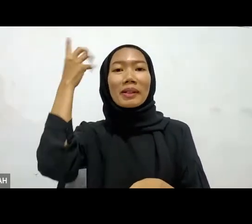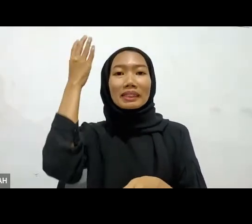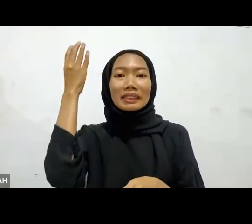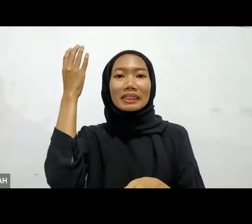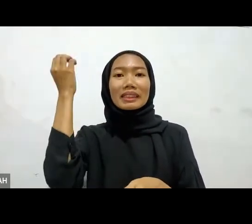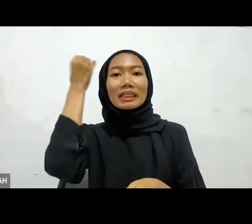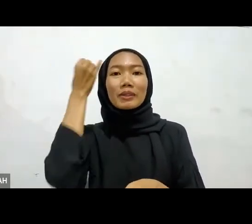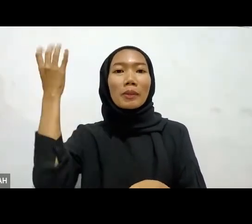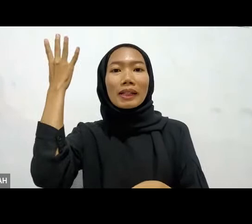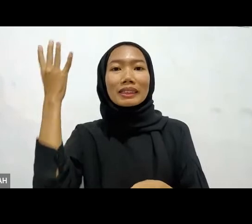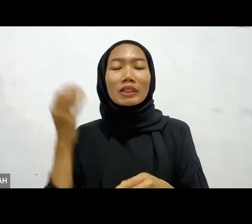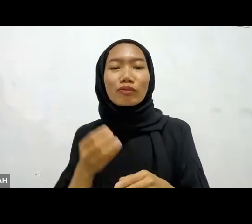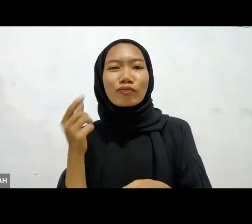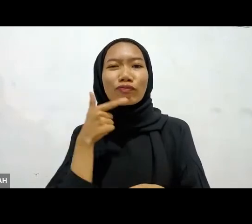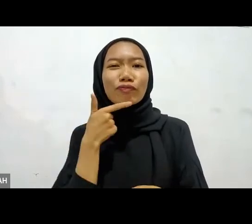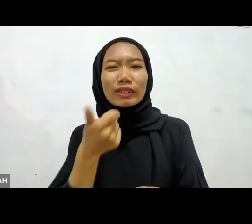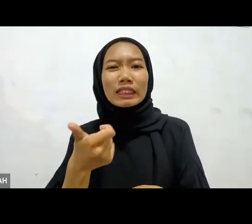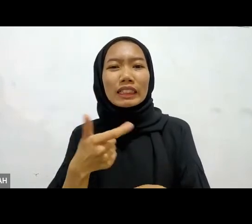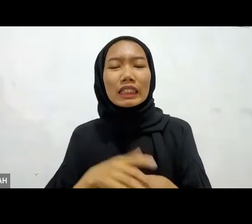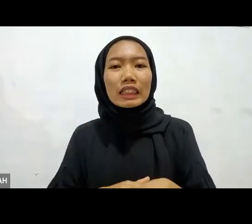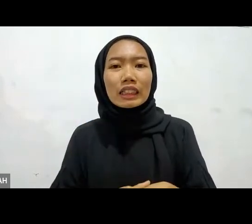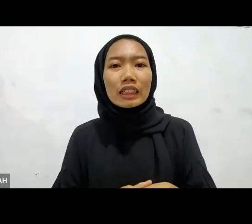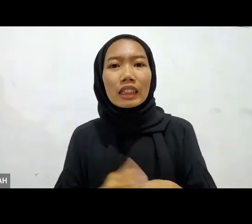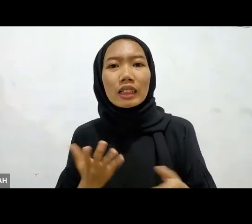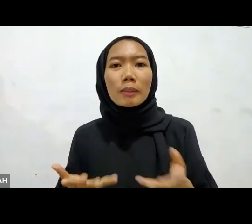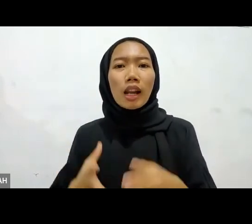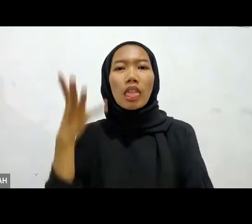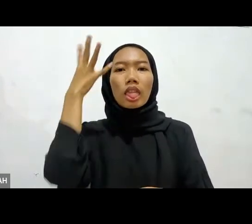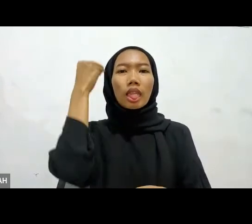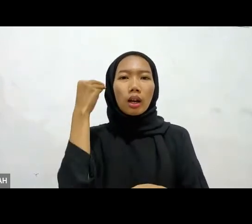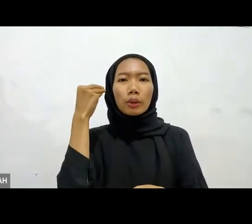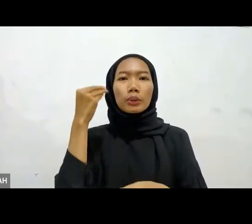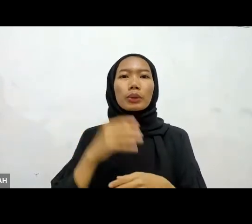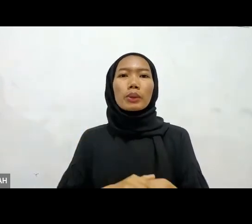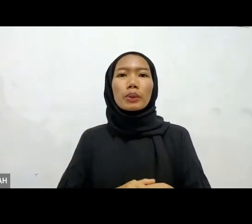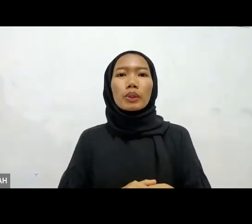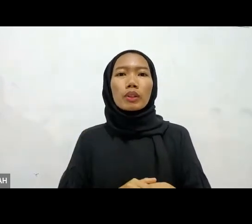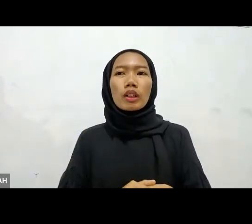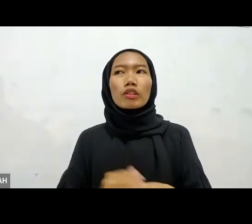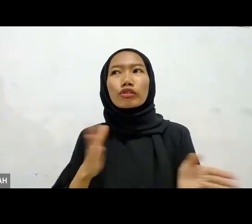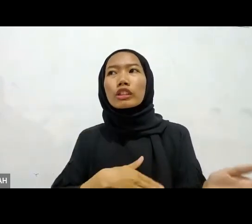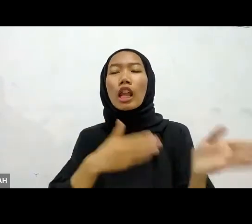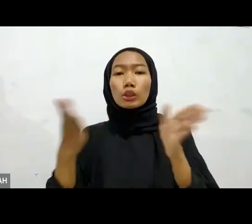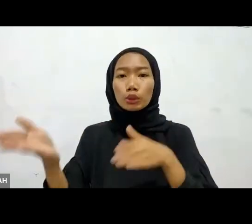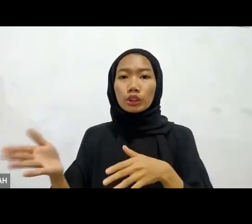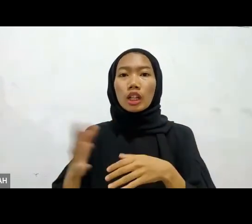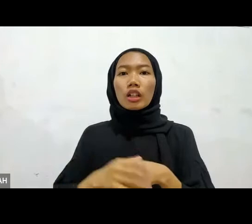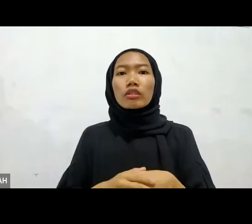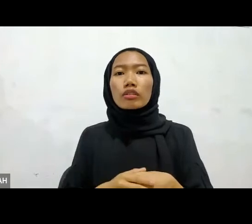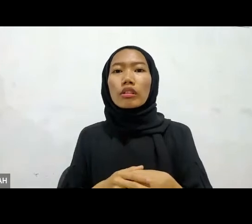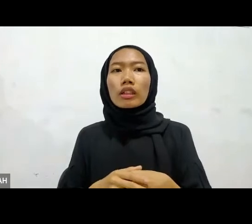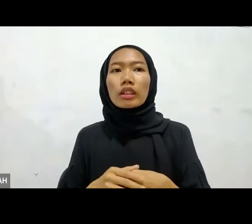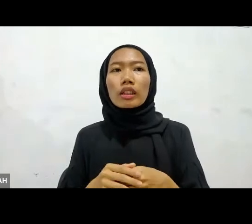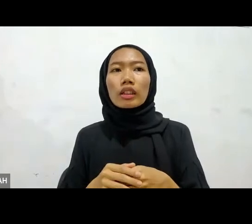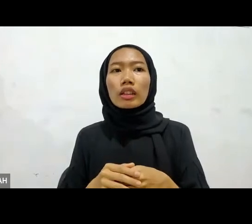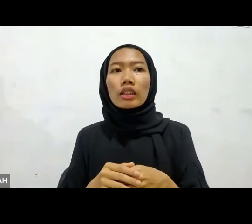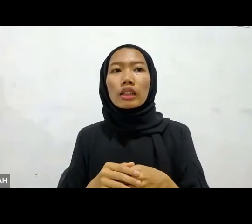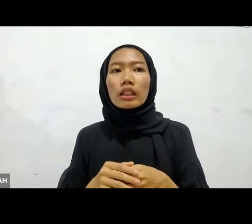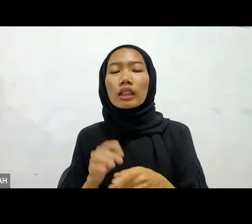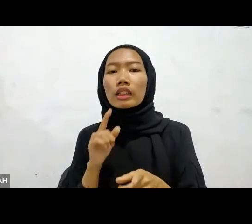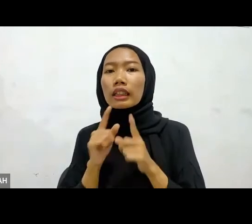Fourthly, the interactions with doctors. We can't avoid the fact, and Tricia and George have spoken about this, we can